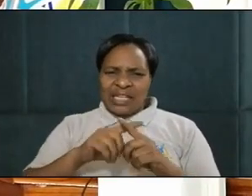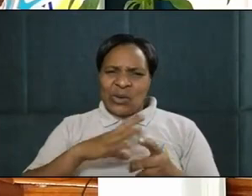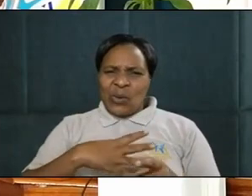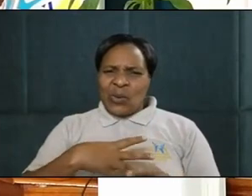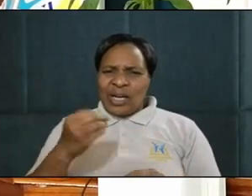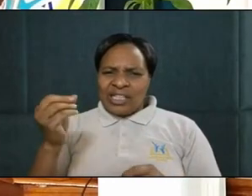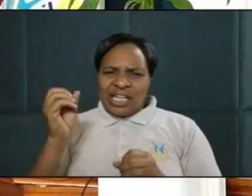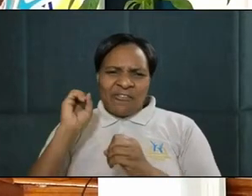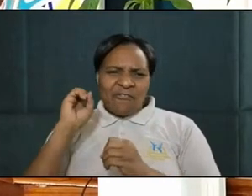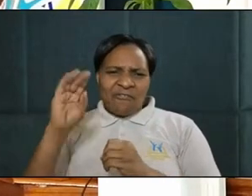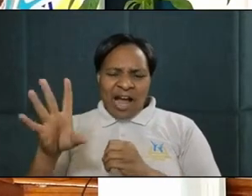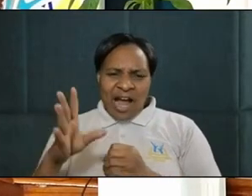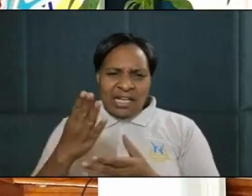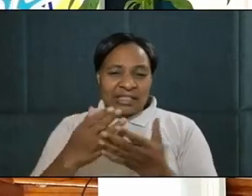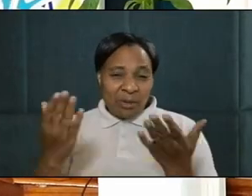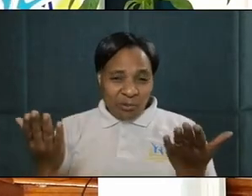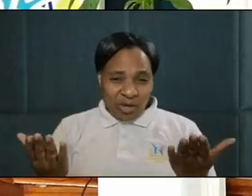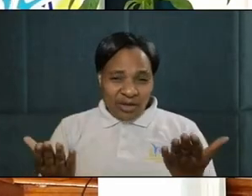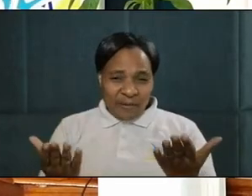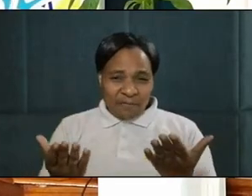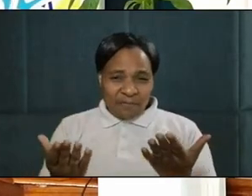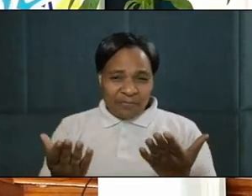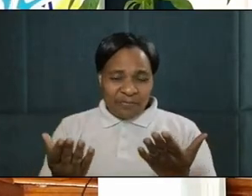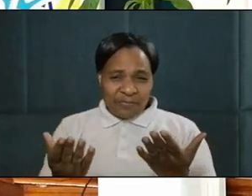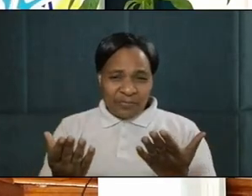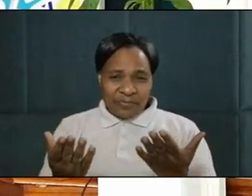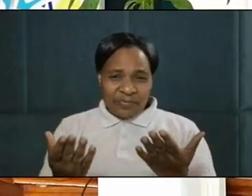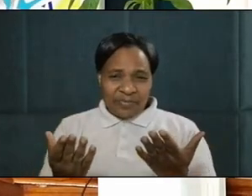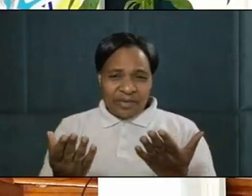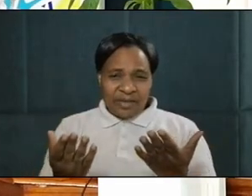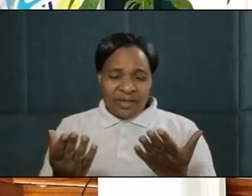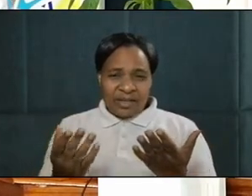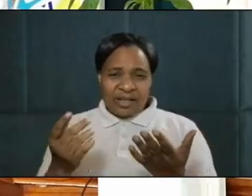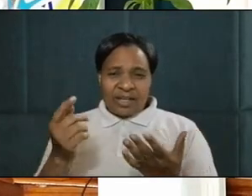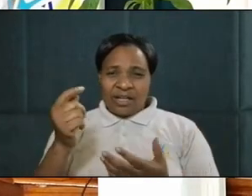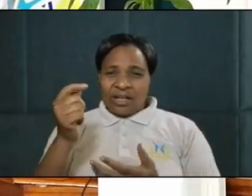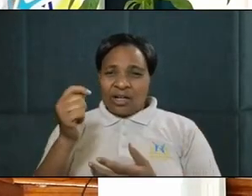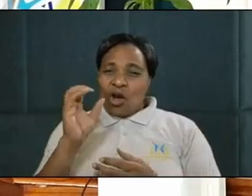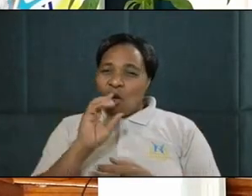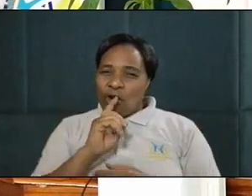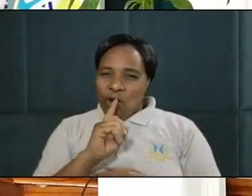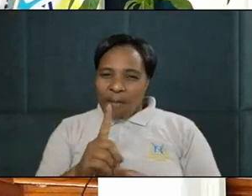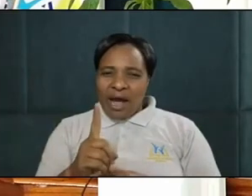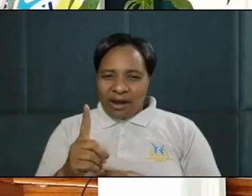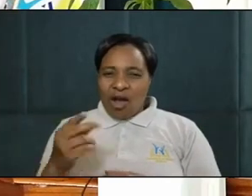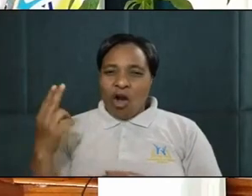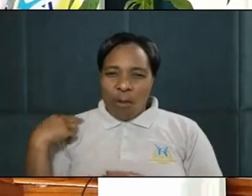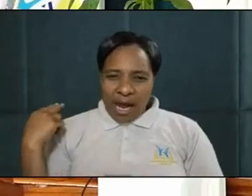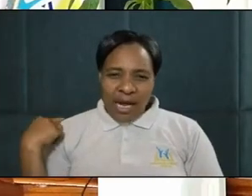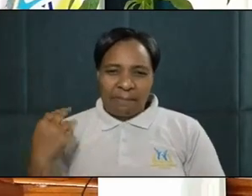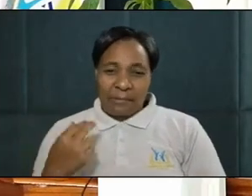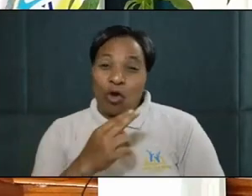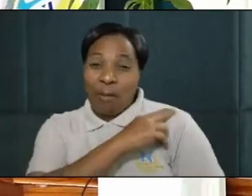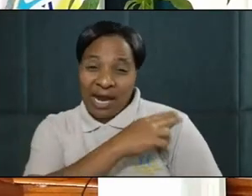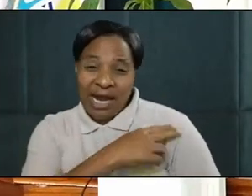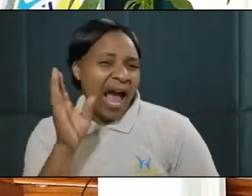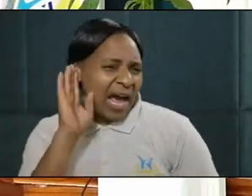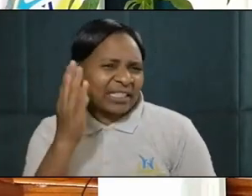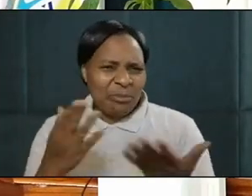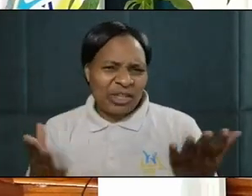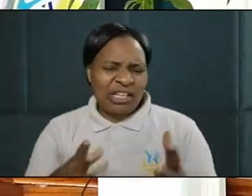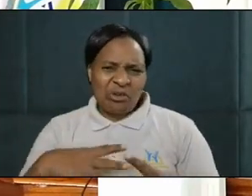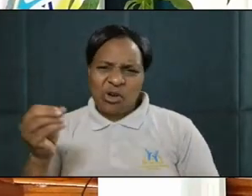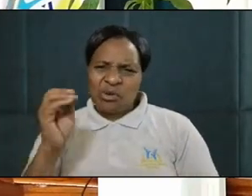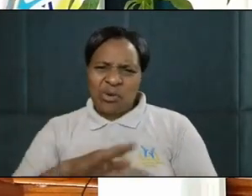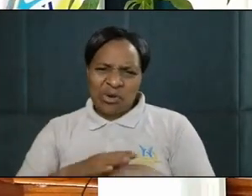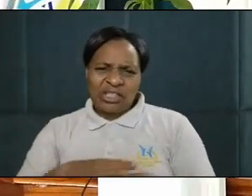as somewhere. The noise reached somebody. Who heard this? Yes, Caesar? The commander. Oh, the commander heard the noise that there's something going on. So what